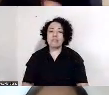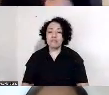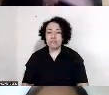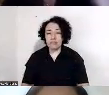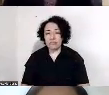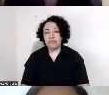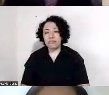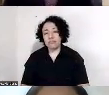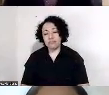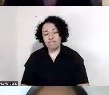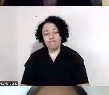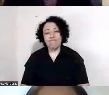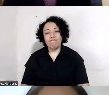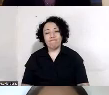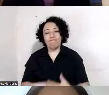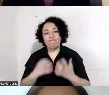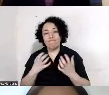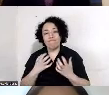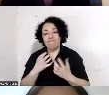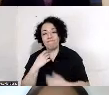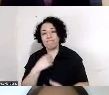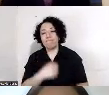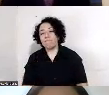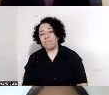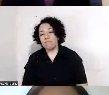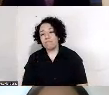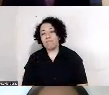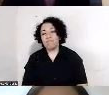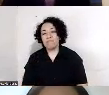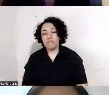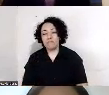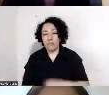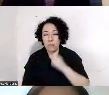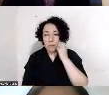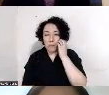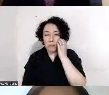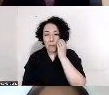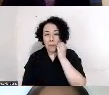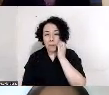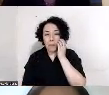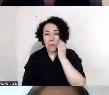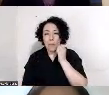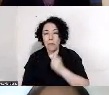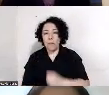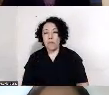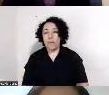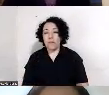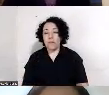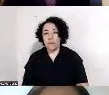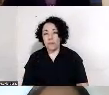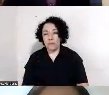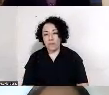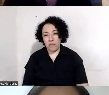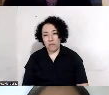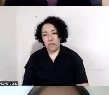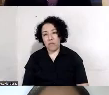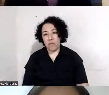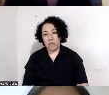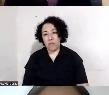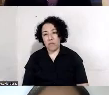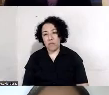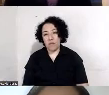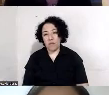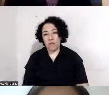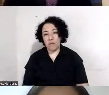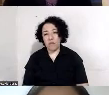classes. And I can't say enough about this. Having advanced classes in areas of interest gave